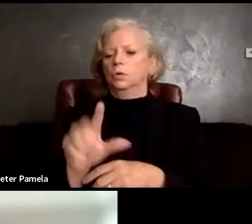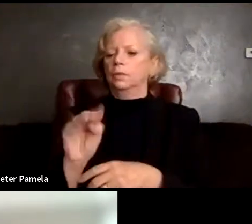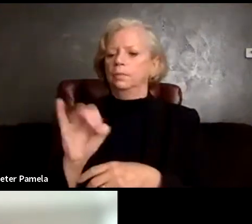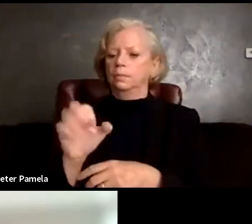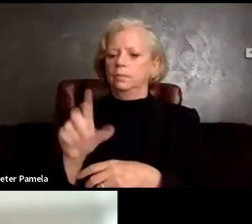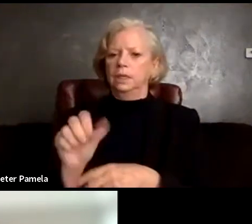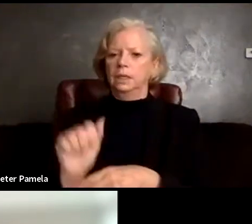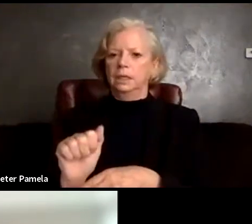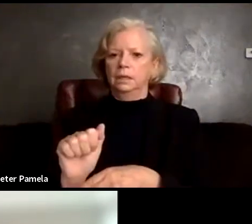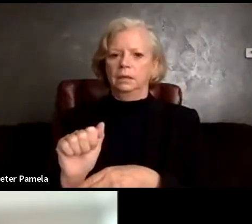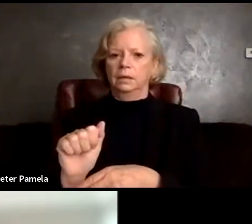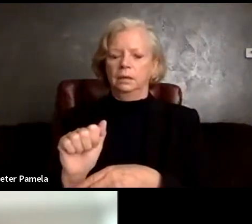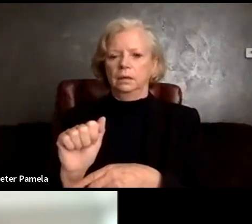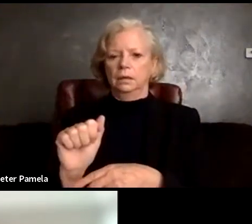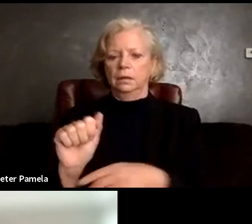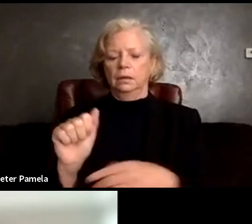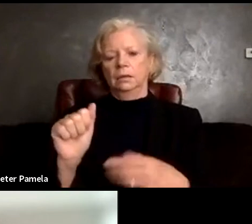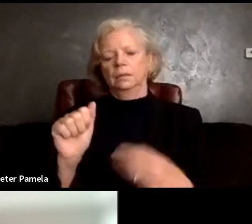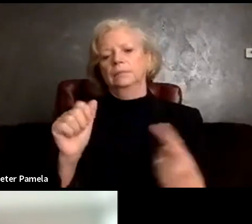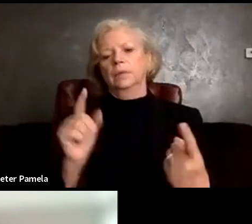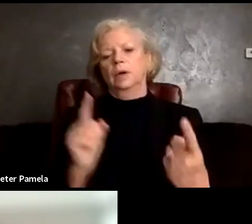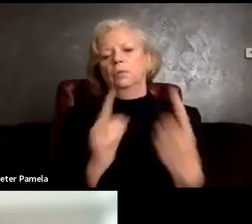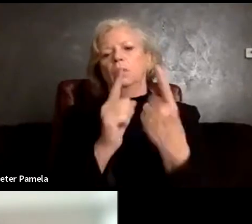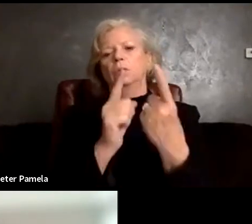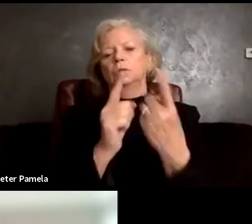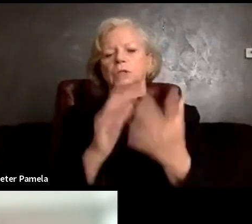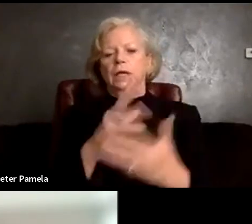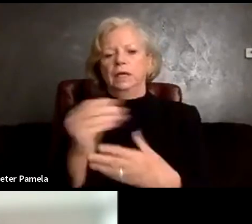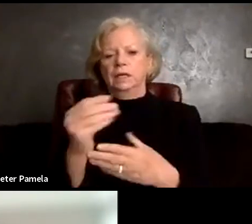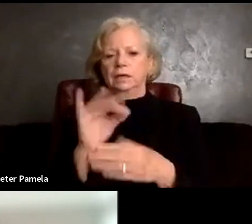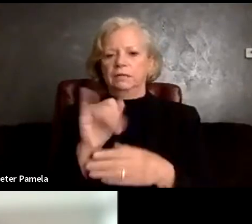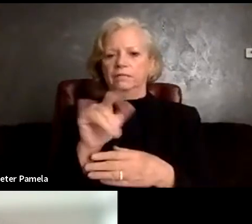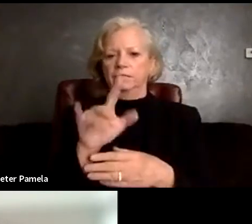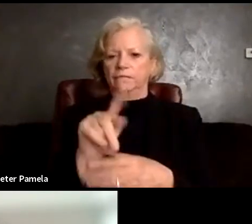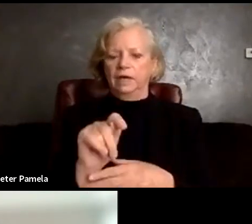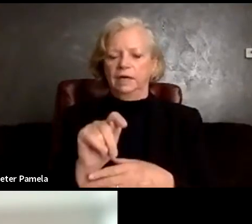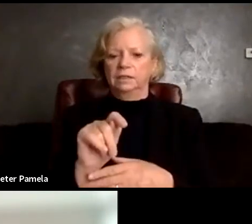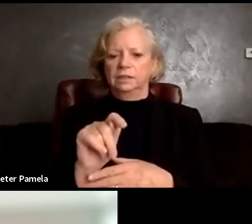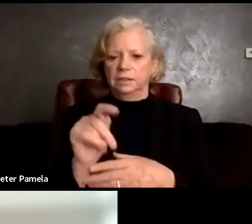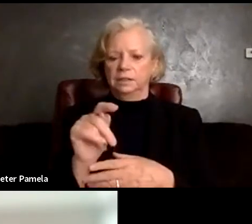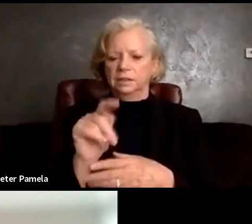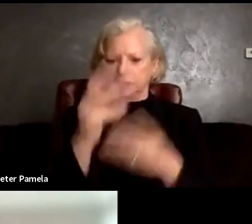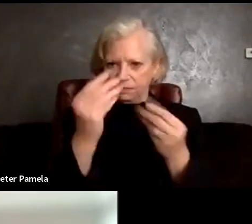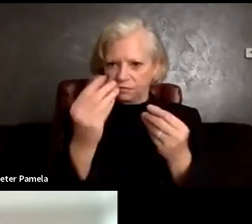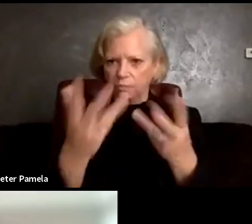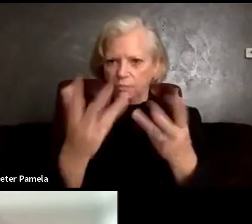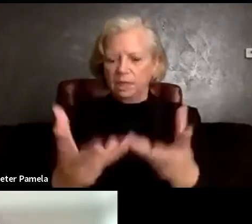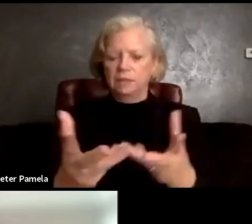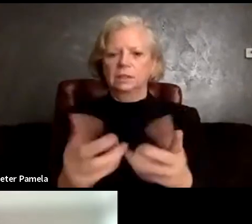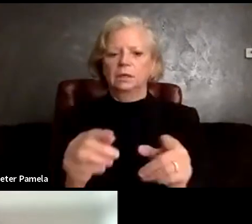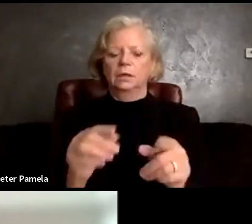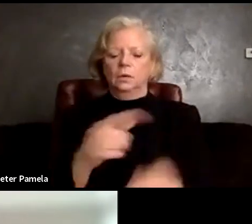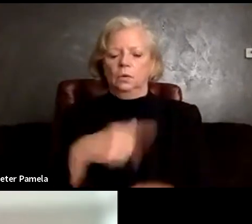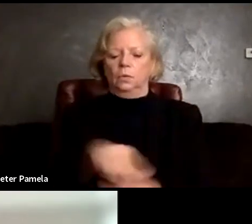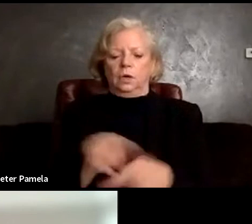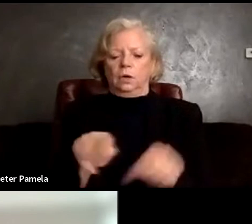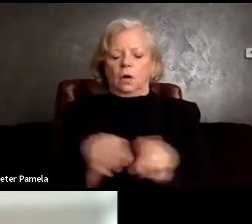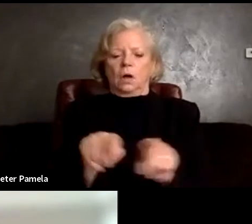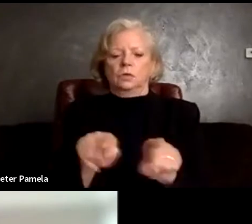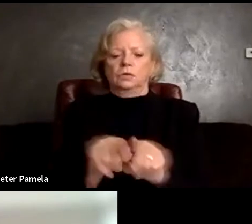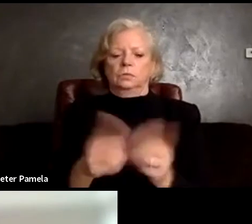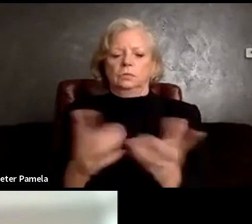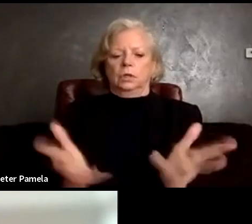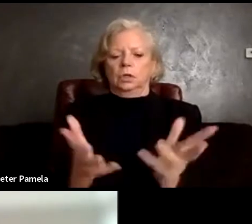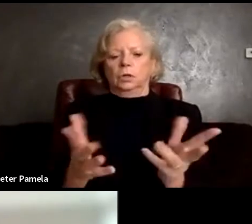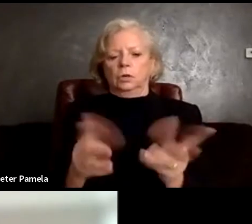approach of more like factual information when it comes to the vaccine, we are also still pushing out our survey to